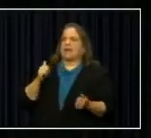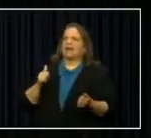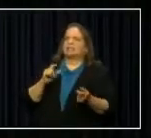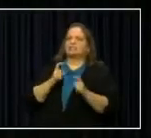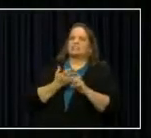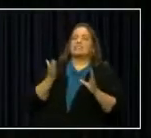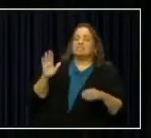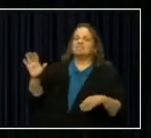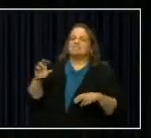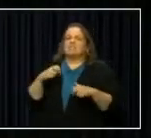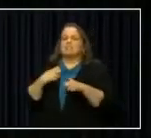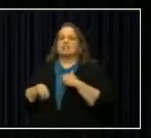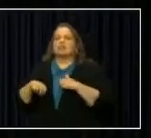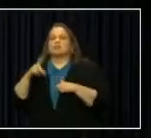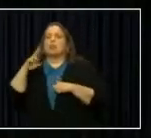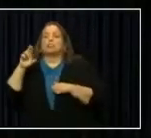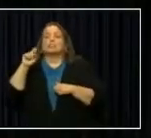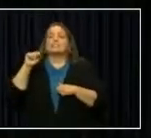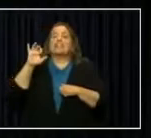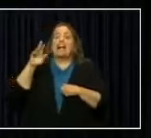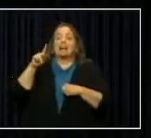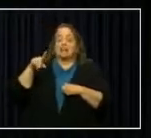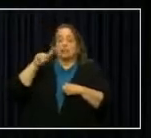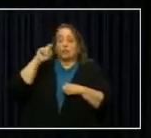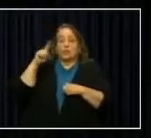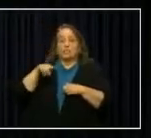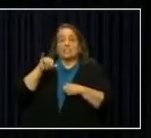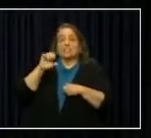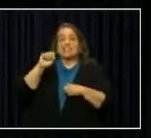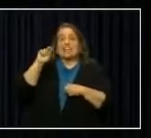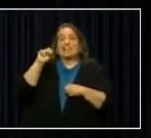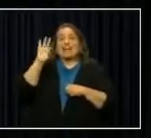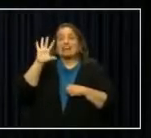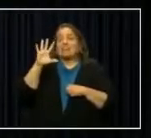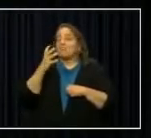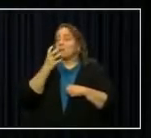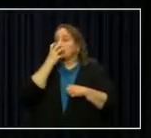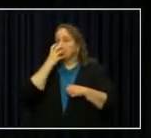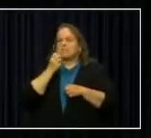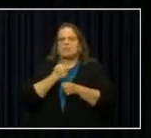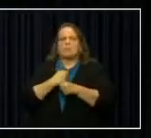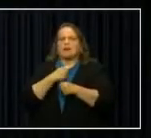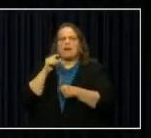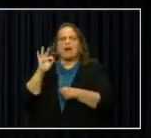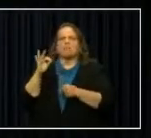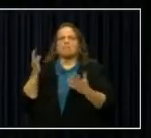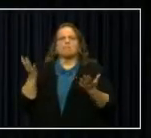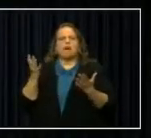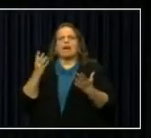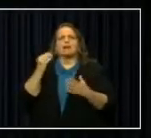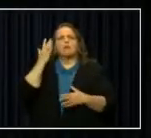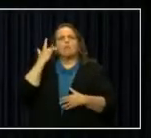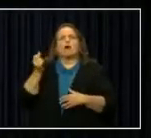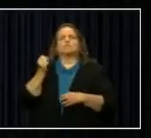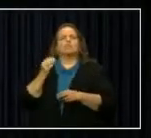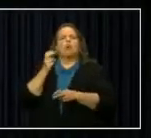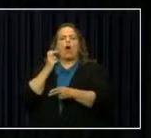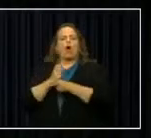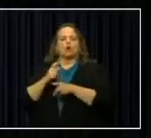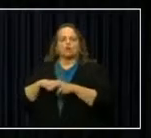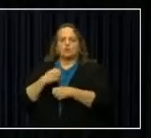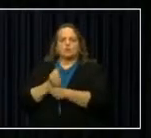It's difficult. Dr. Stack, the question is what the N95 masks are made of and why it's so hard